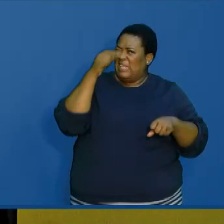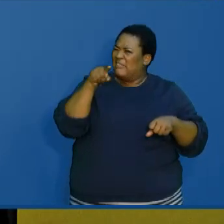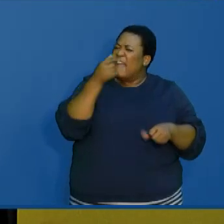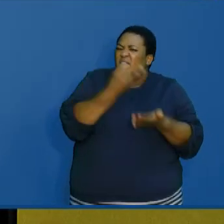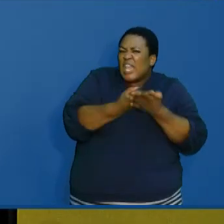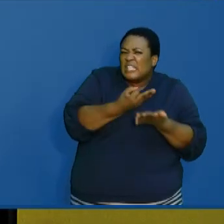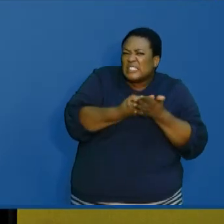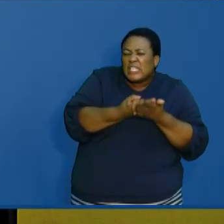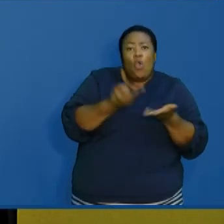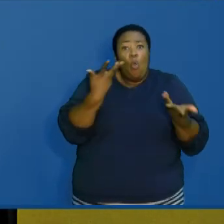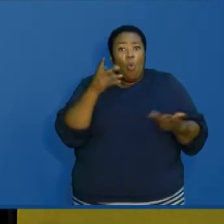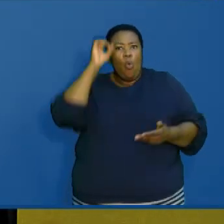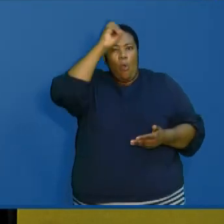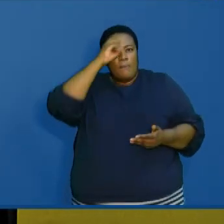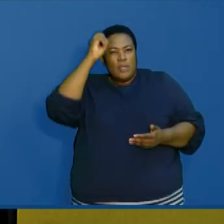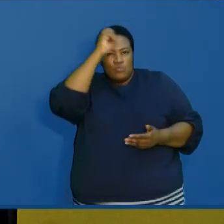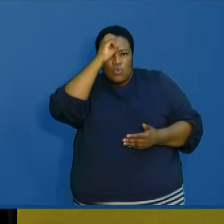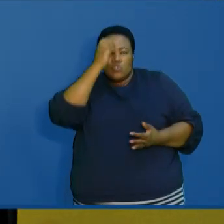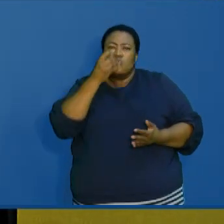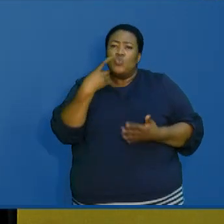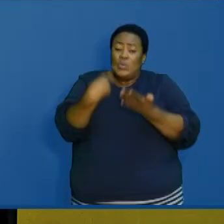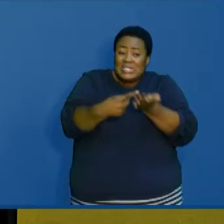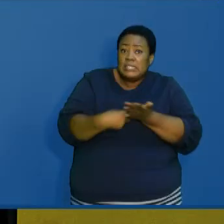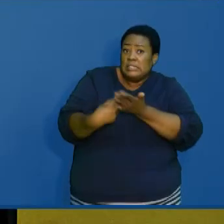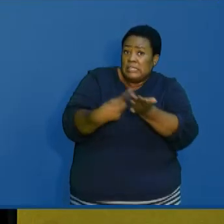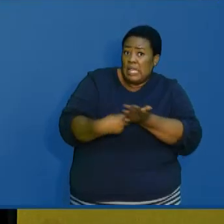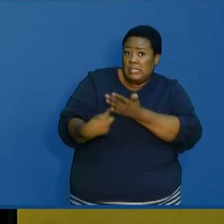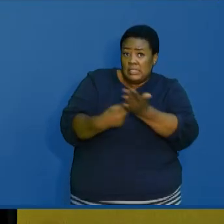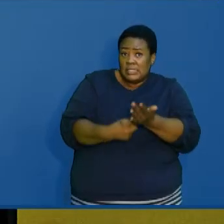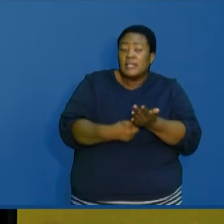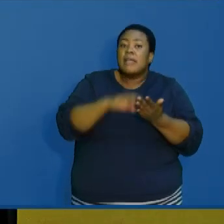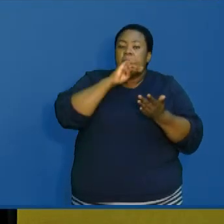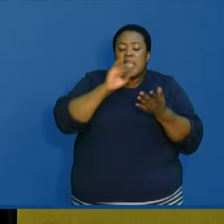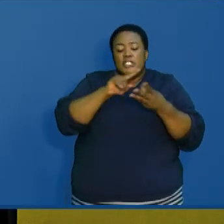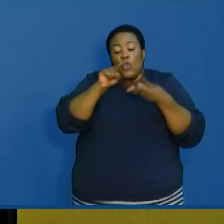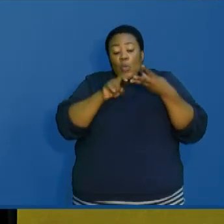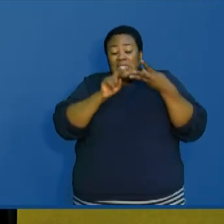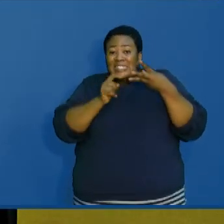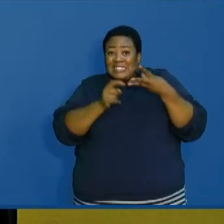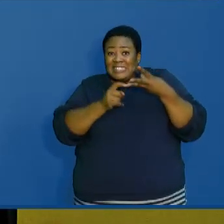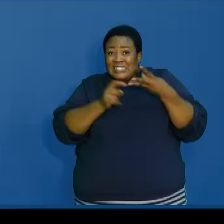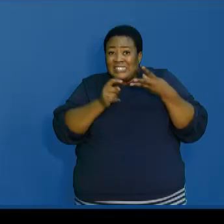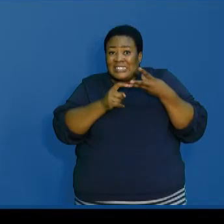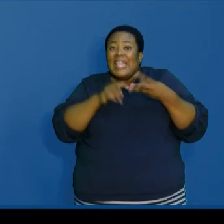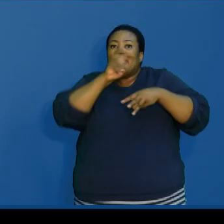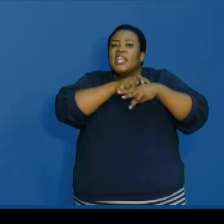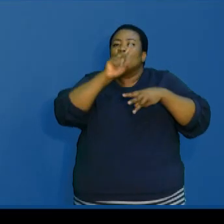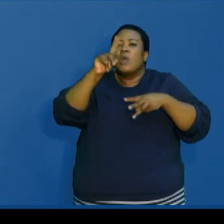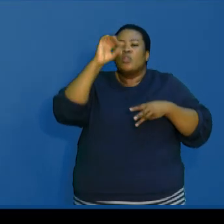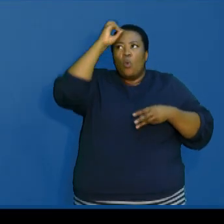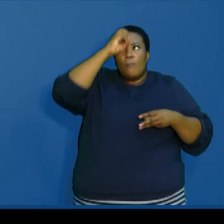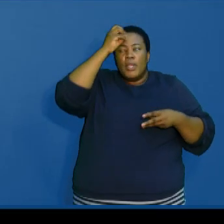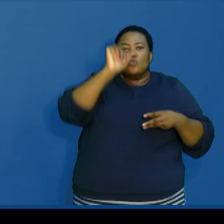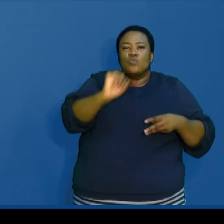opinion? Discuss. These are questions that need your opinion. What do you think? So always